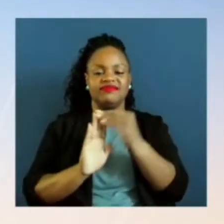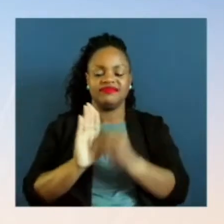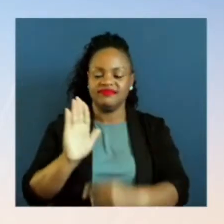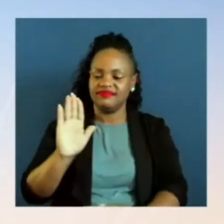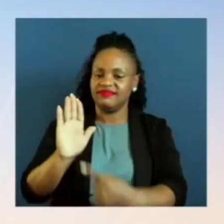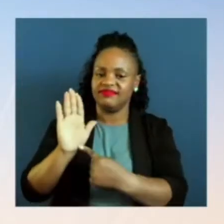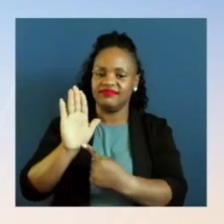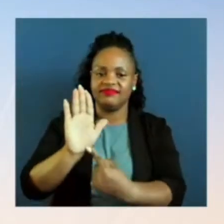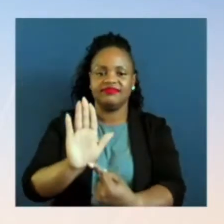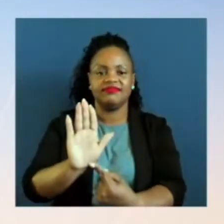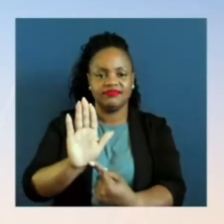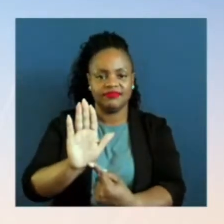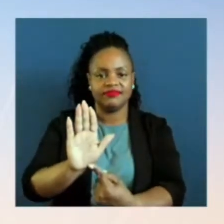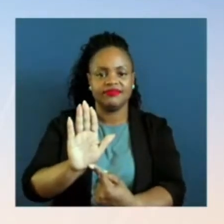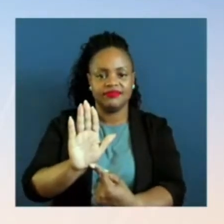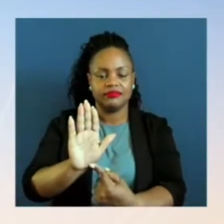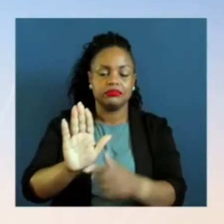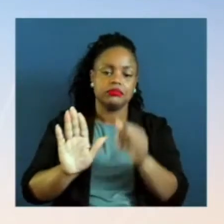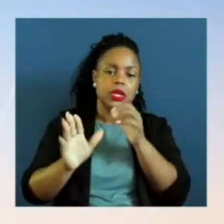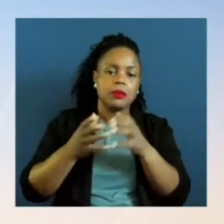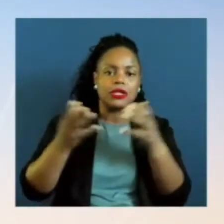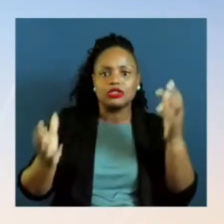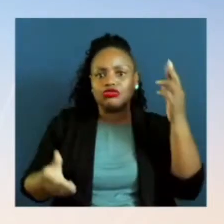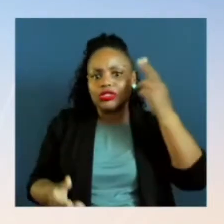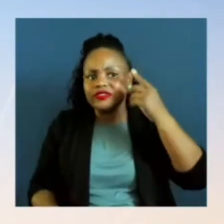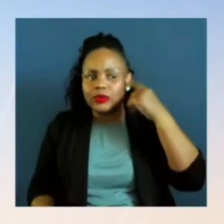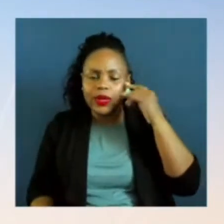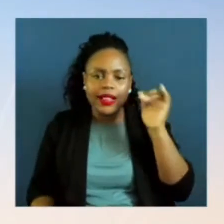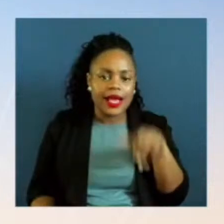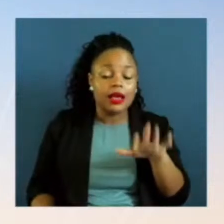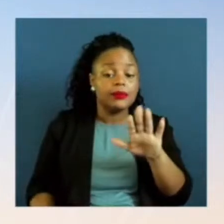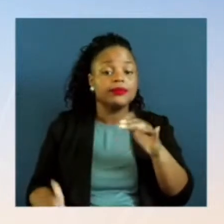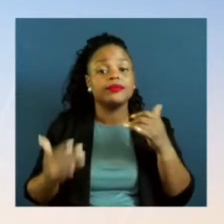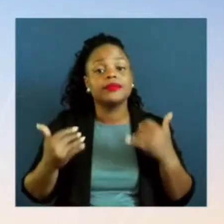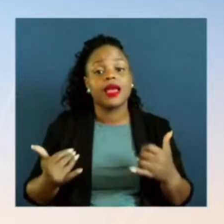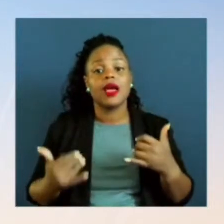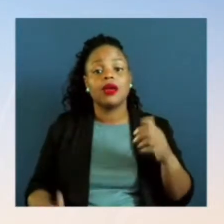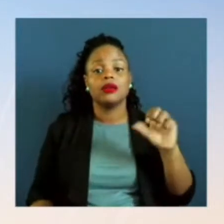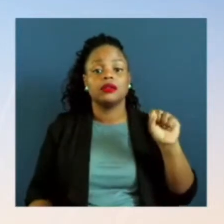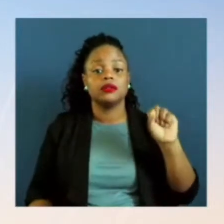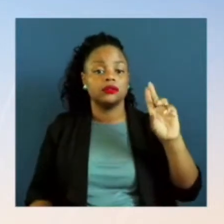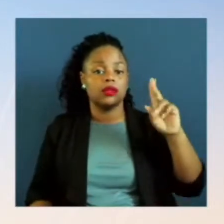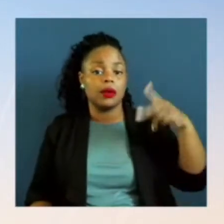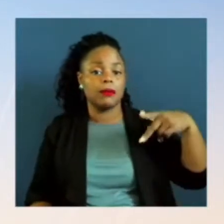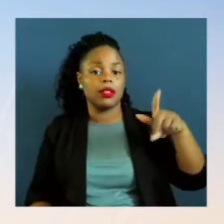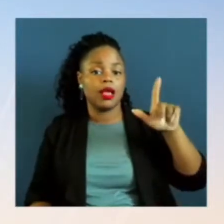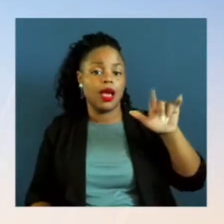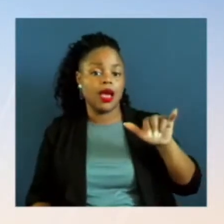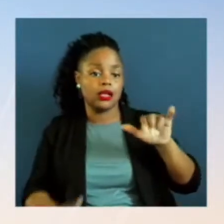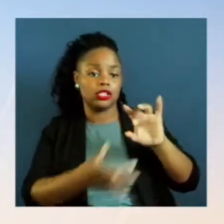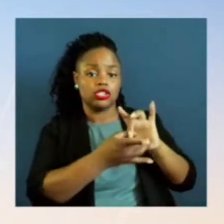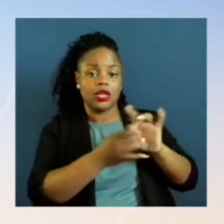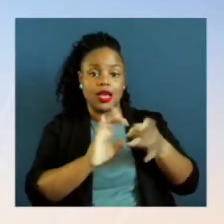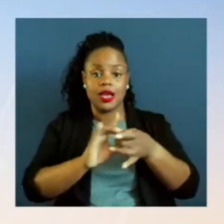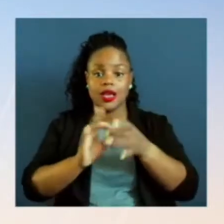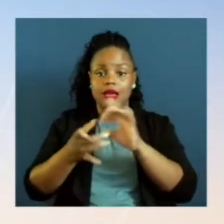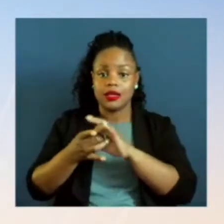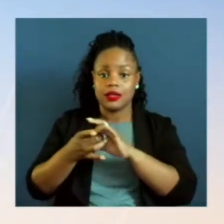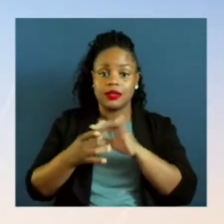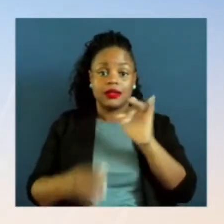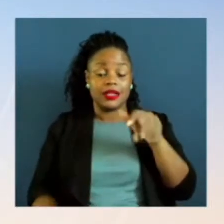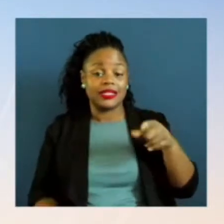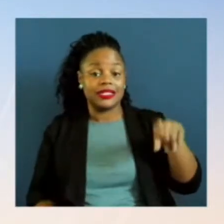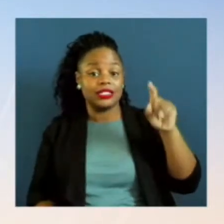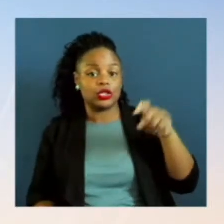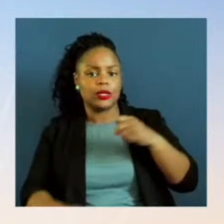it. Focusing on supply chain for a moment, the supply chain and the need to ensure that software is as secure